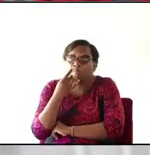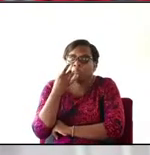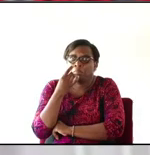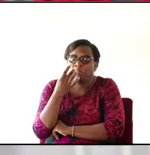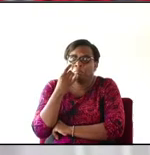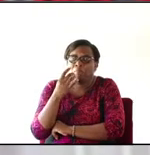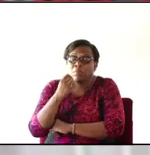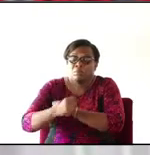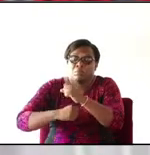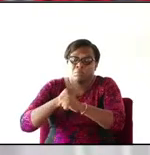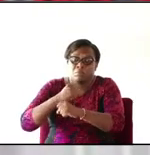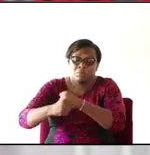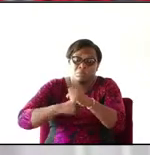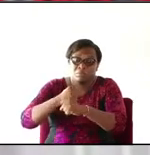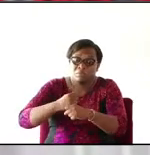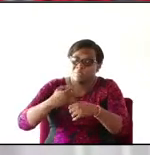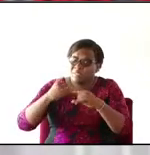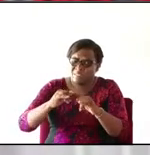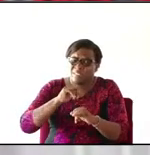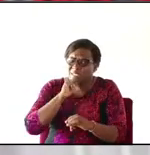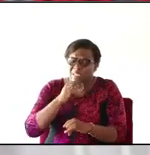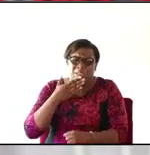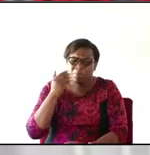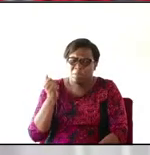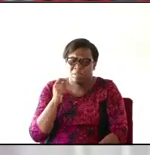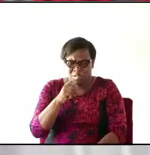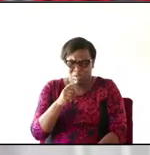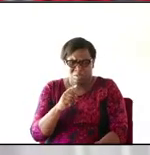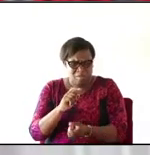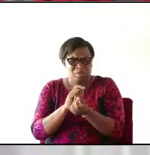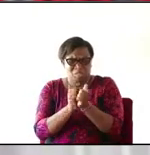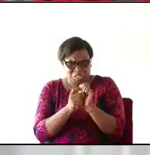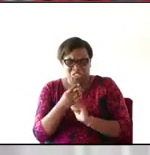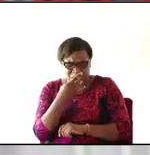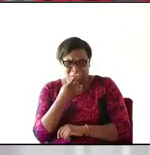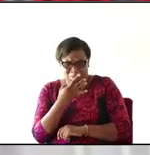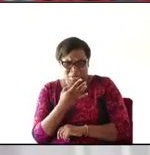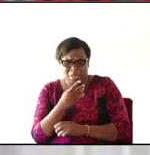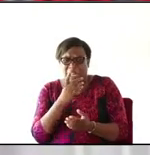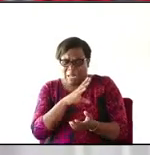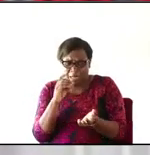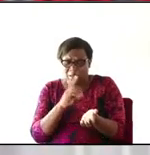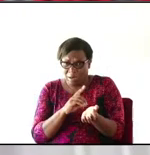and year upon year, you're still not getting better, would you not change the medicine and the doctor?"